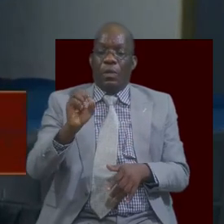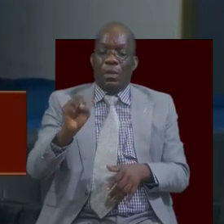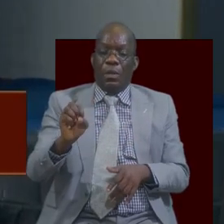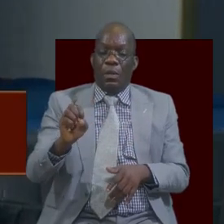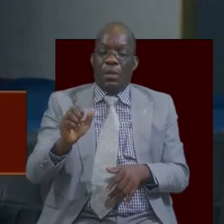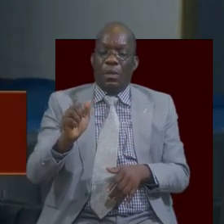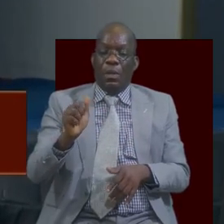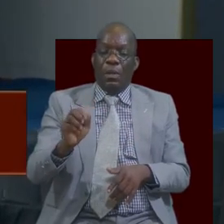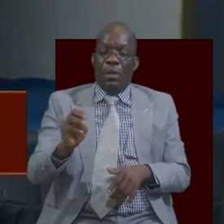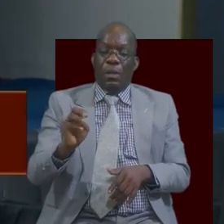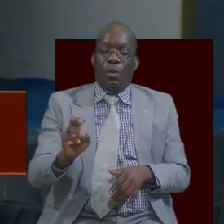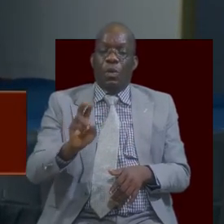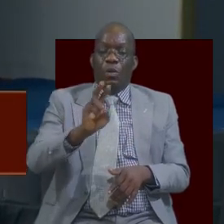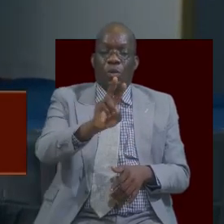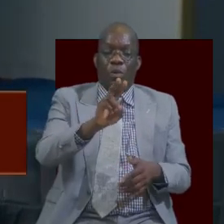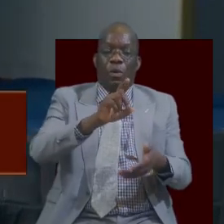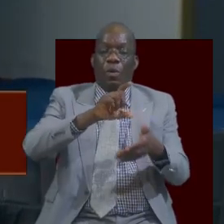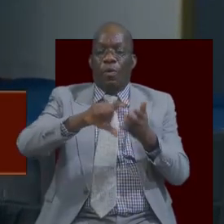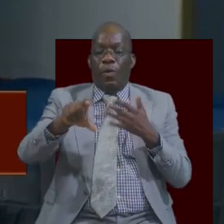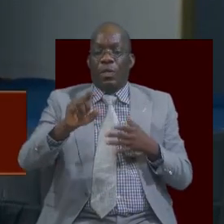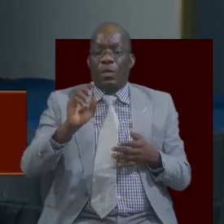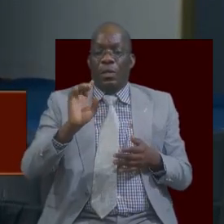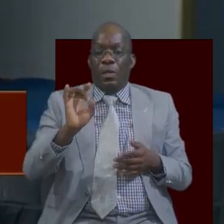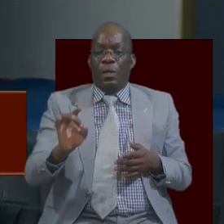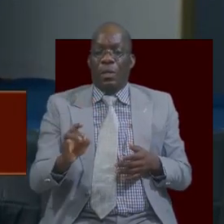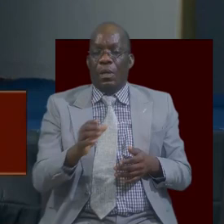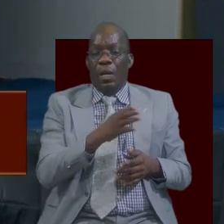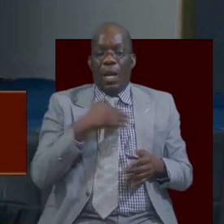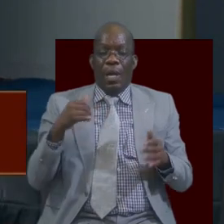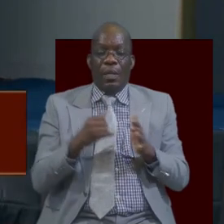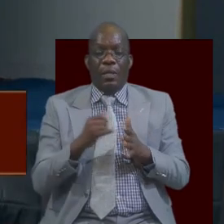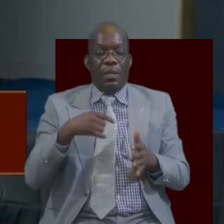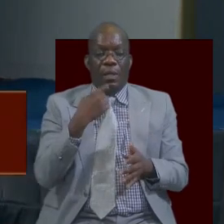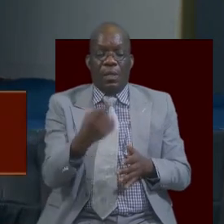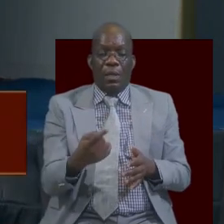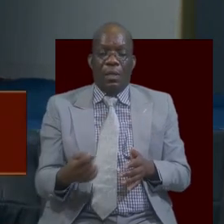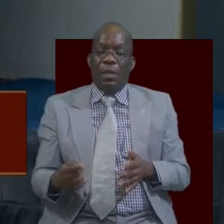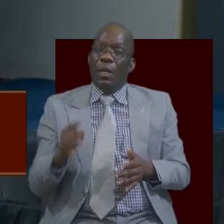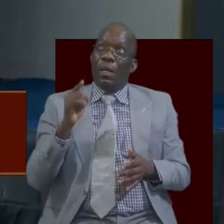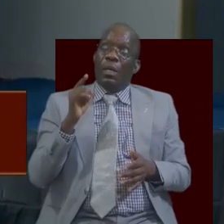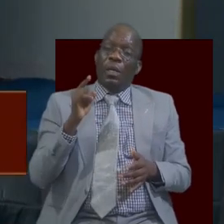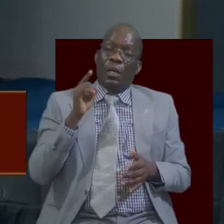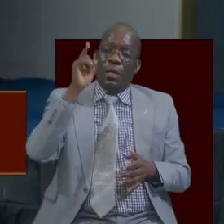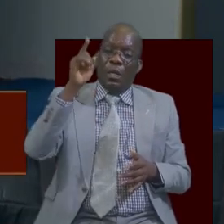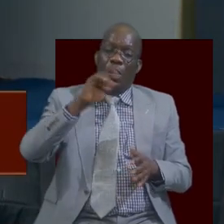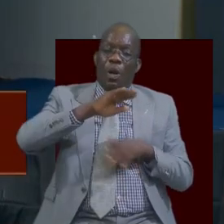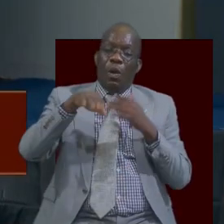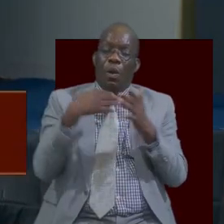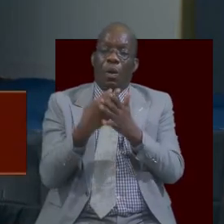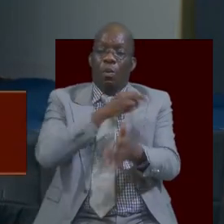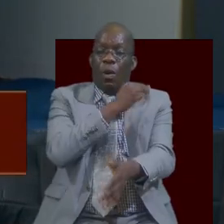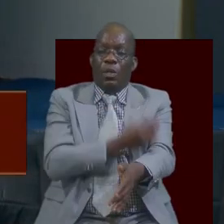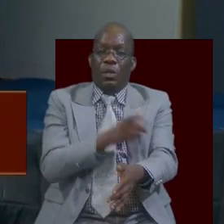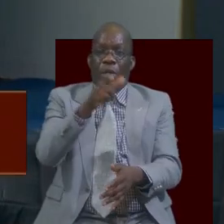it's telling us, and it says, he, the Almighty God,